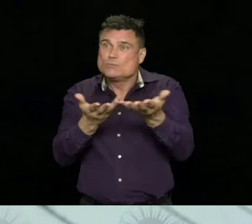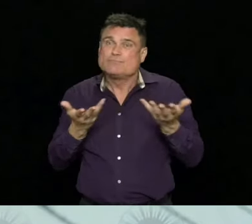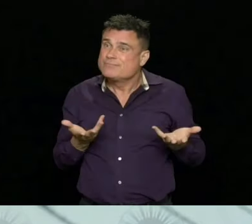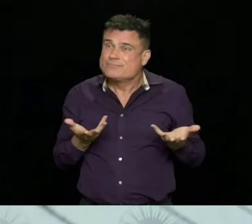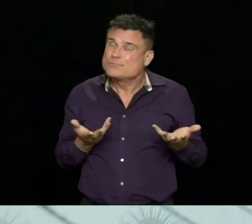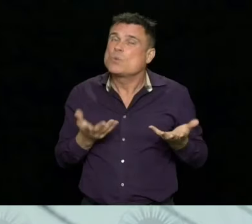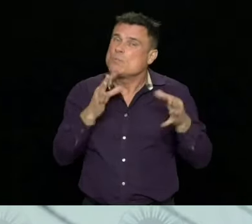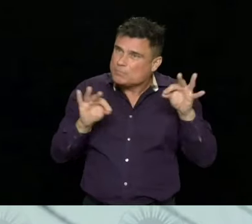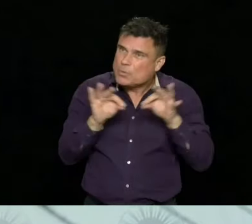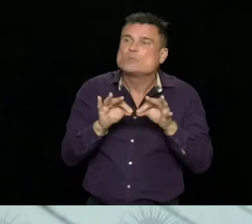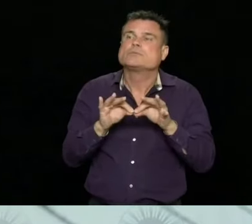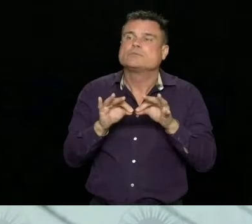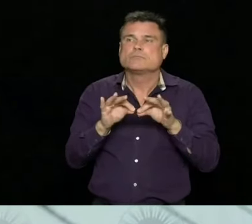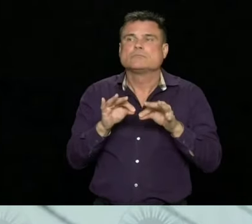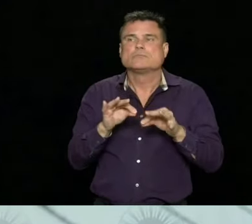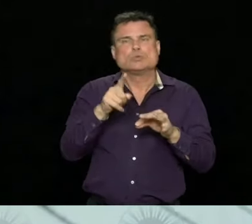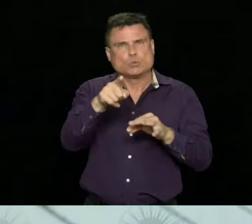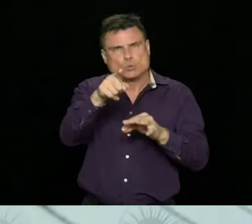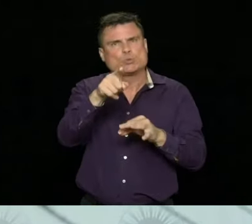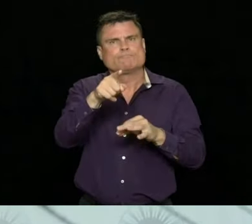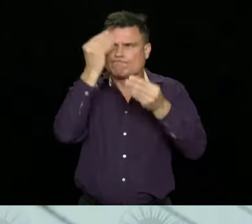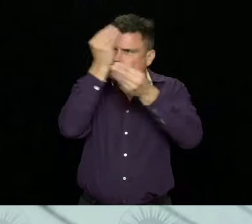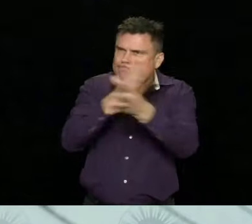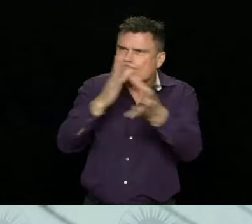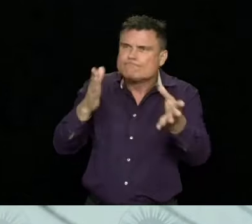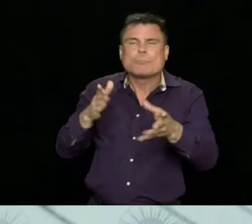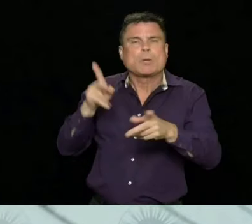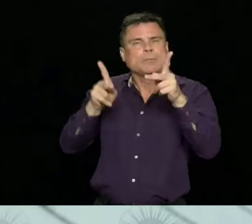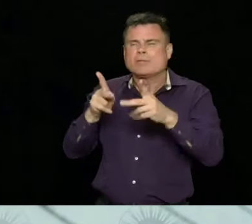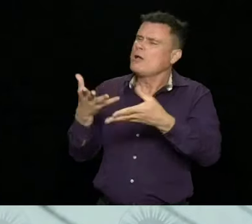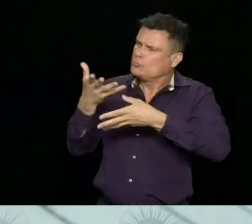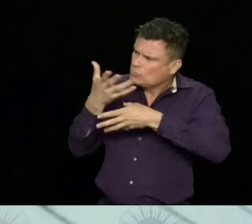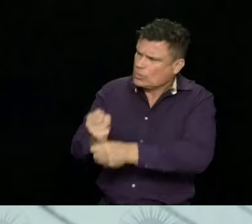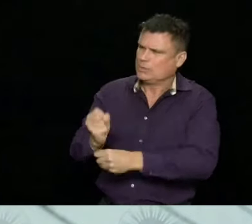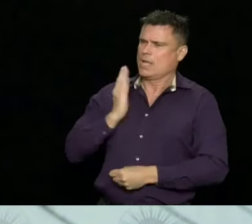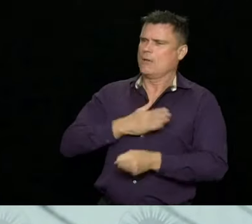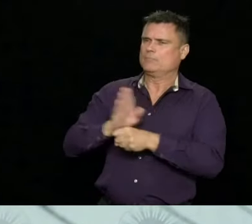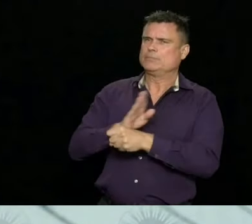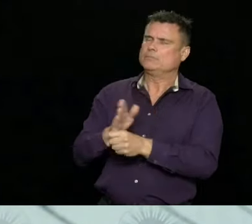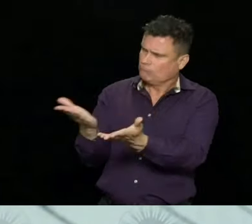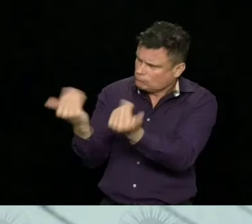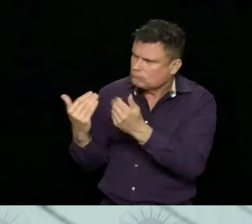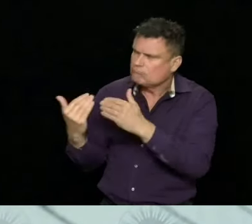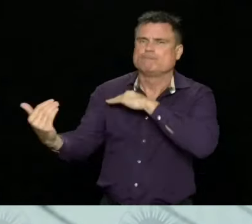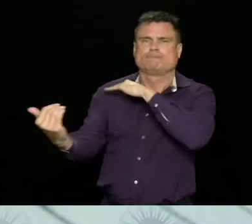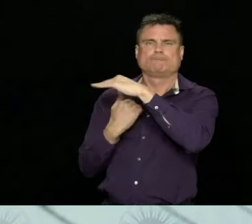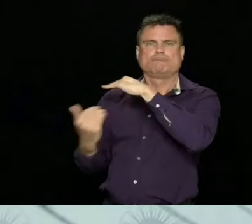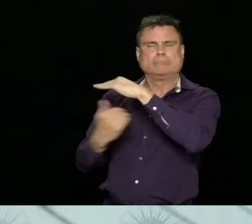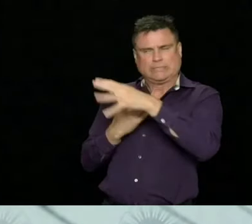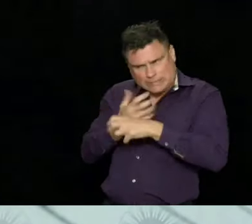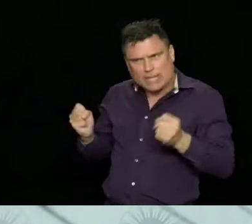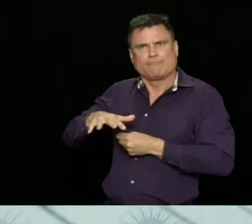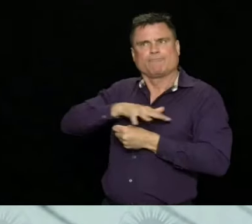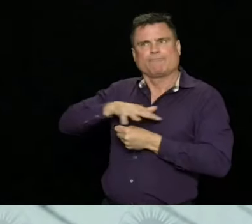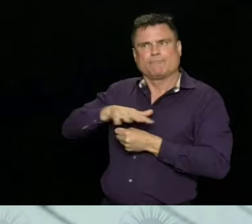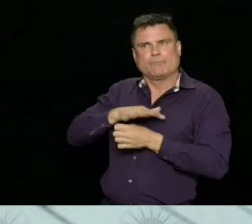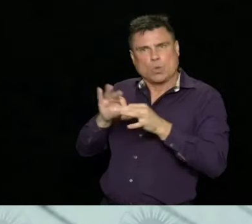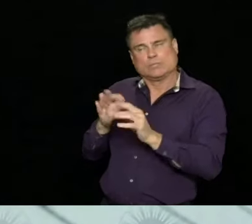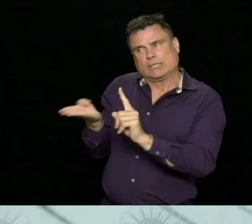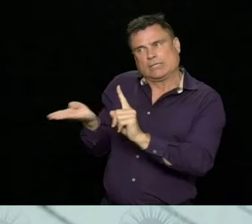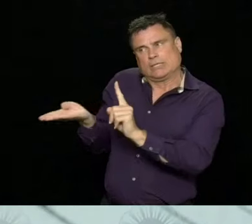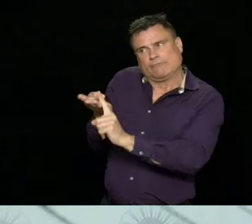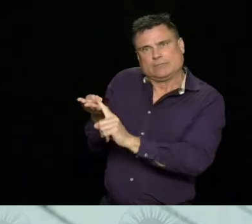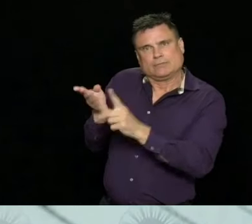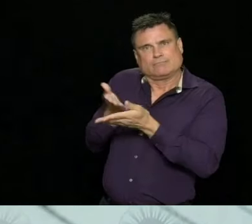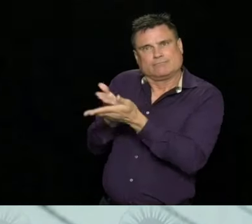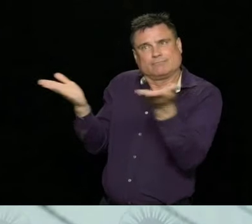of customers and public that their health and safety is protected when they are patronizing those businesses. Thank you. The next question